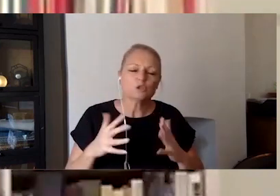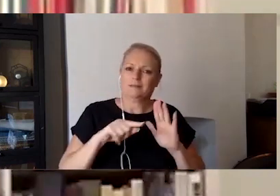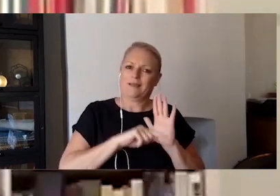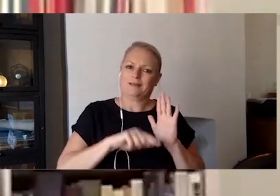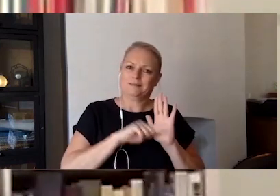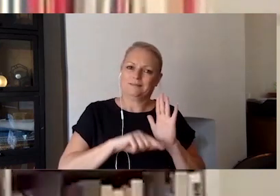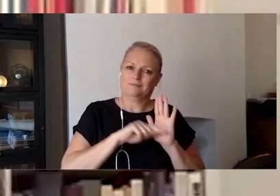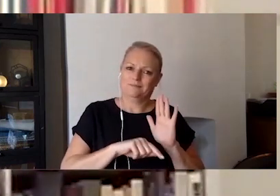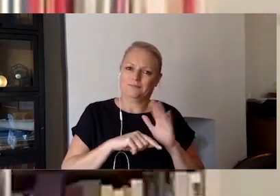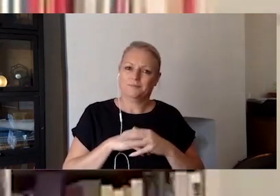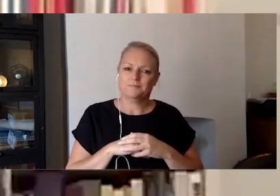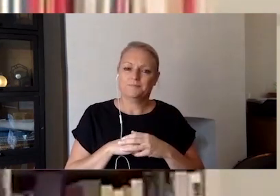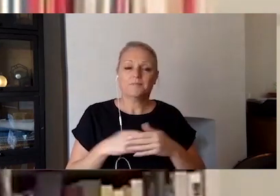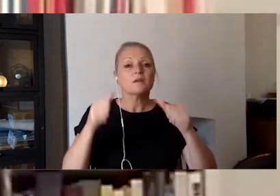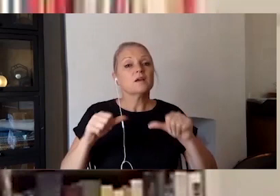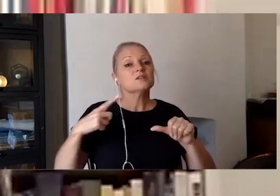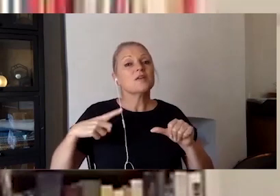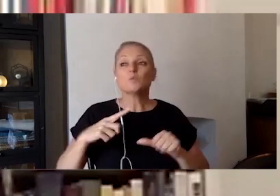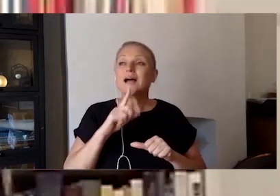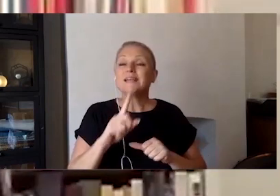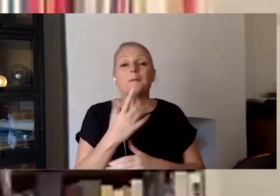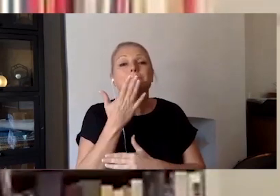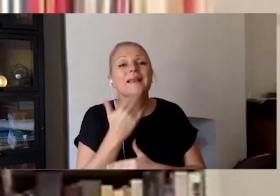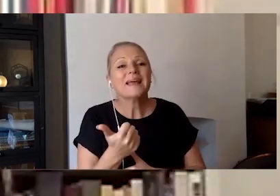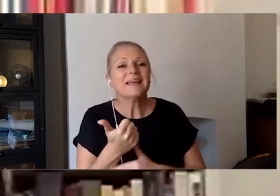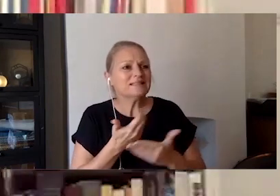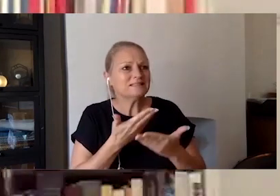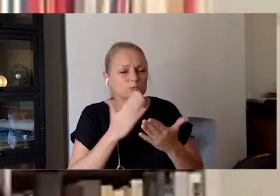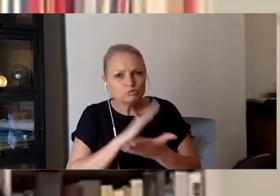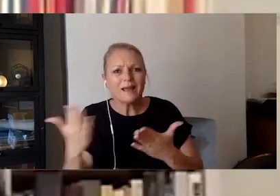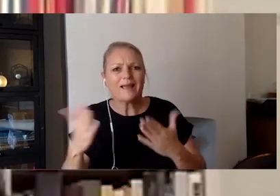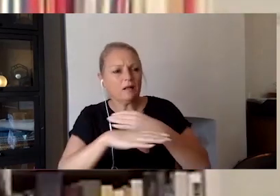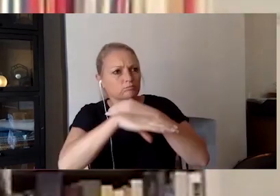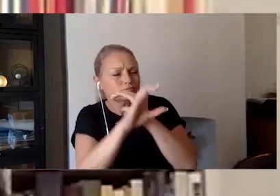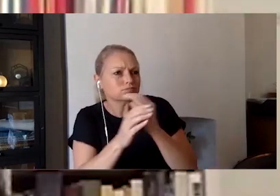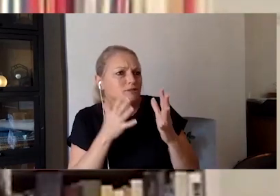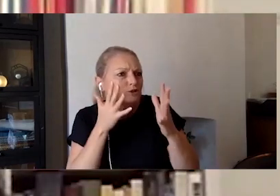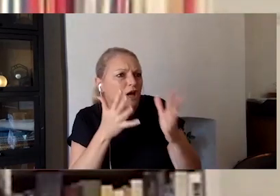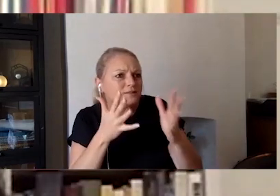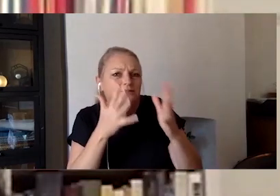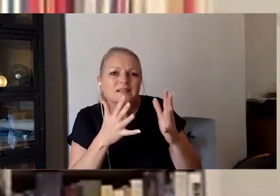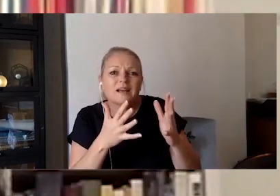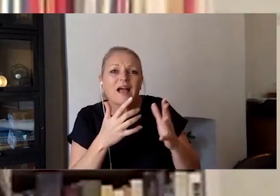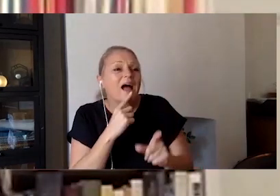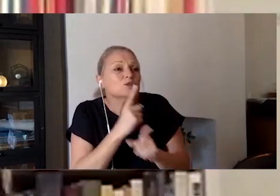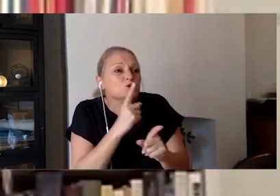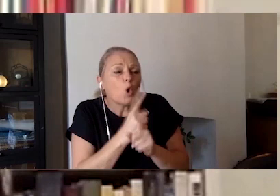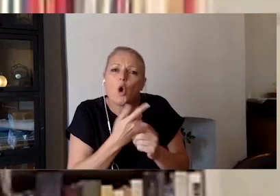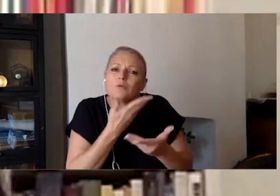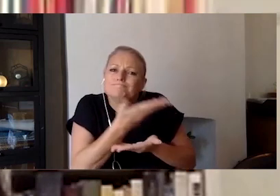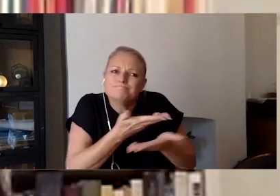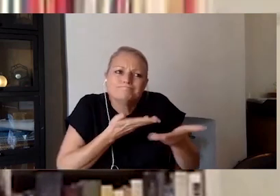connect with others and share your shoulds. Make this an overt practice. Share your shoulds, allow others to help you defuse